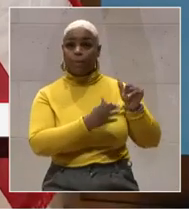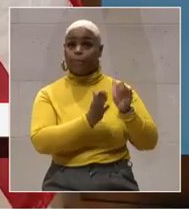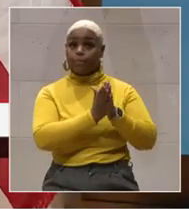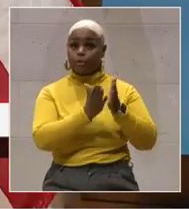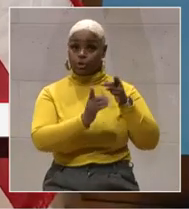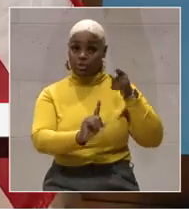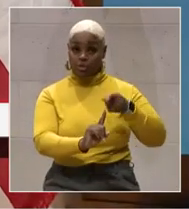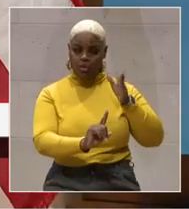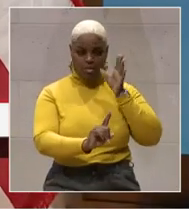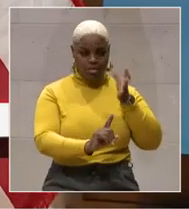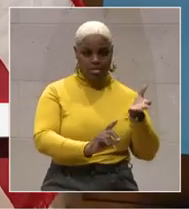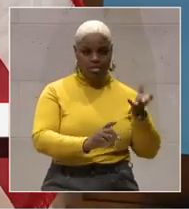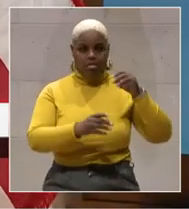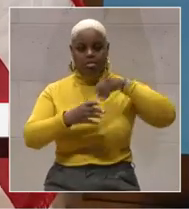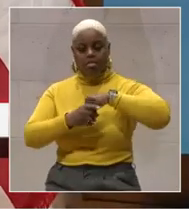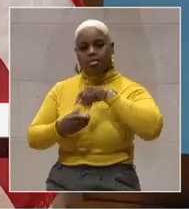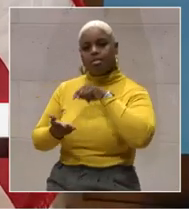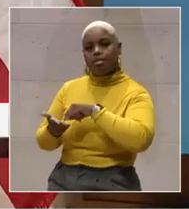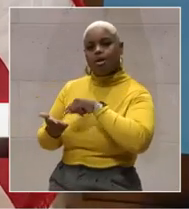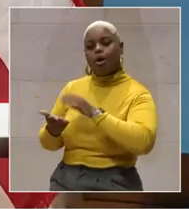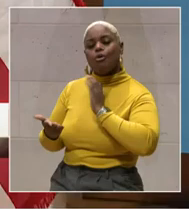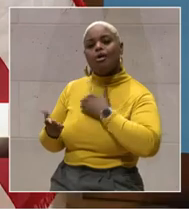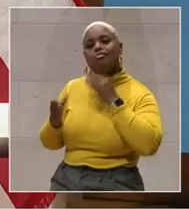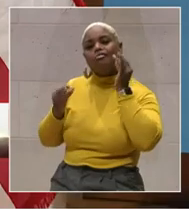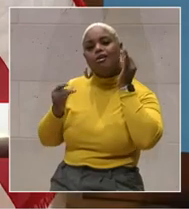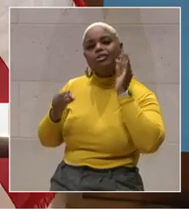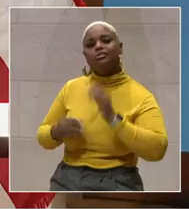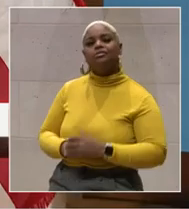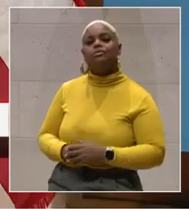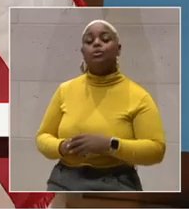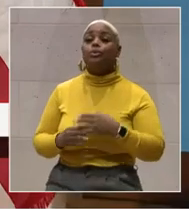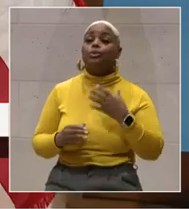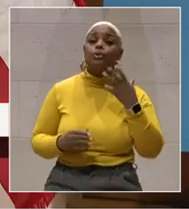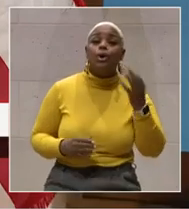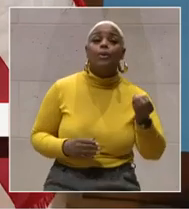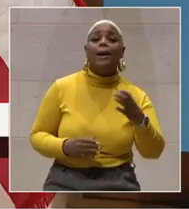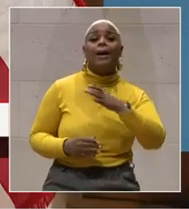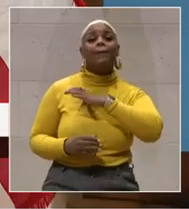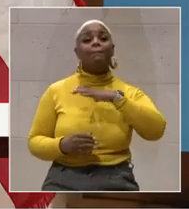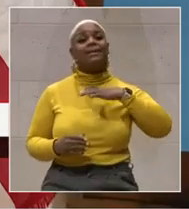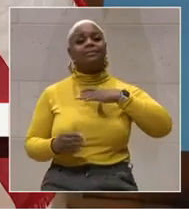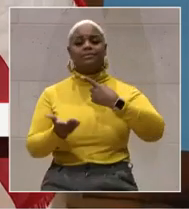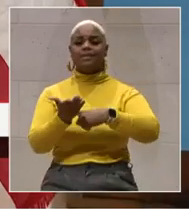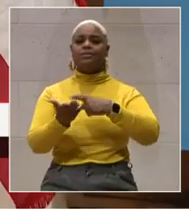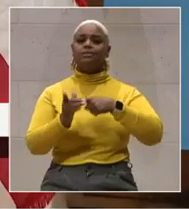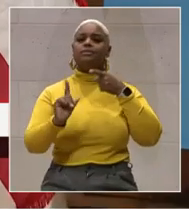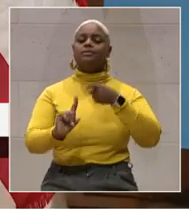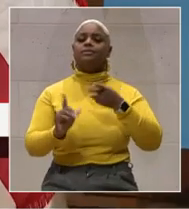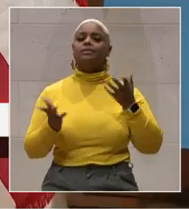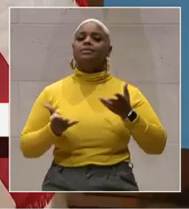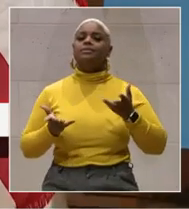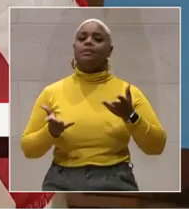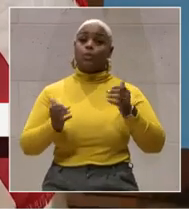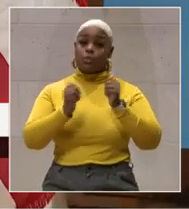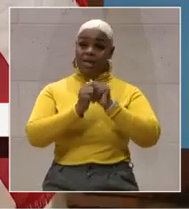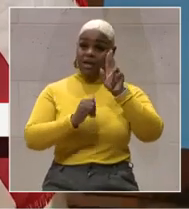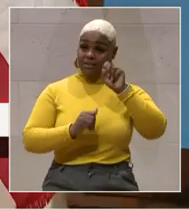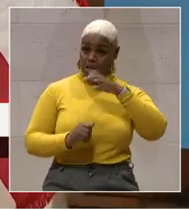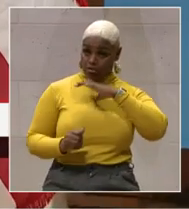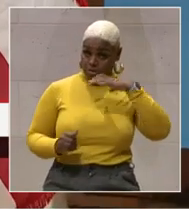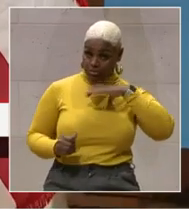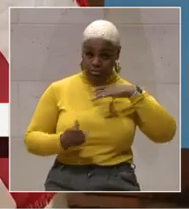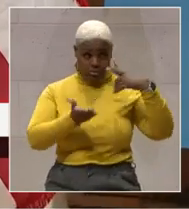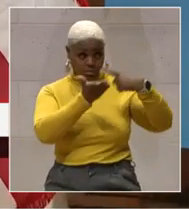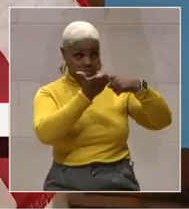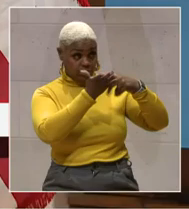they're in committee hearings at Congress, they're in budgets, they're with us every step of the